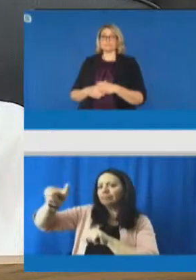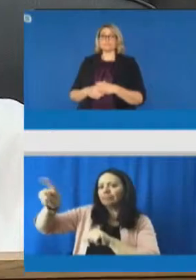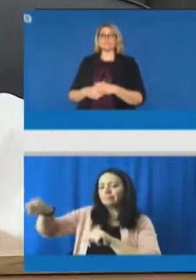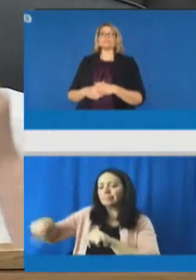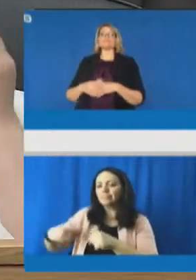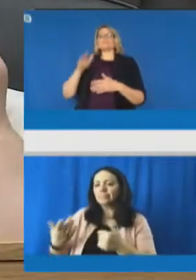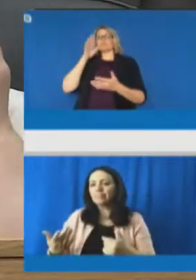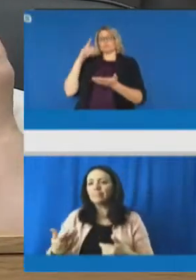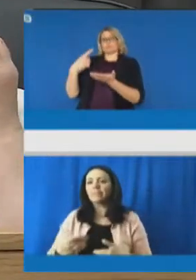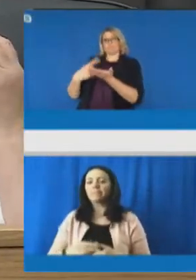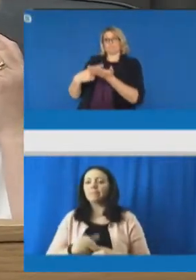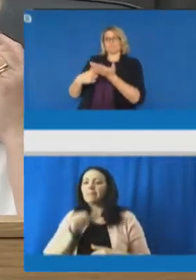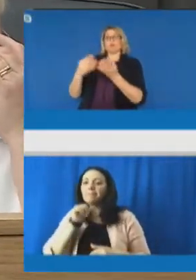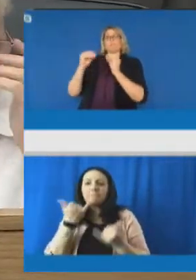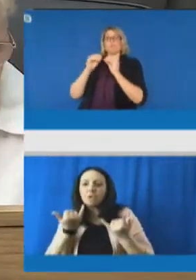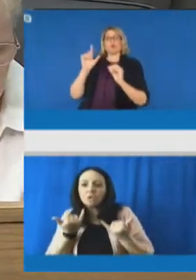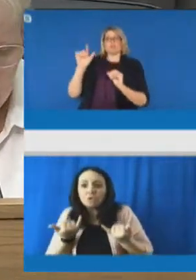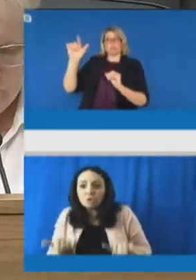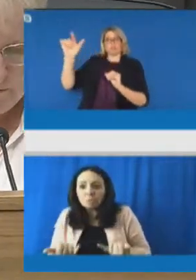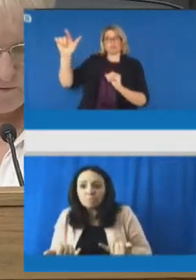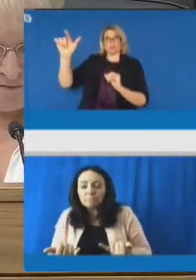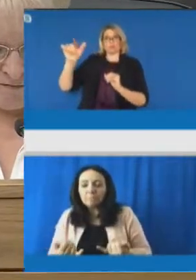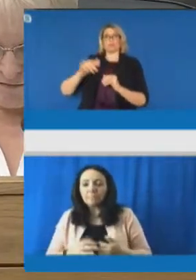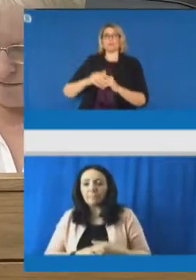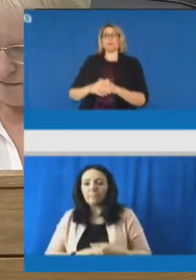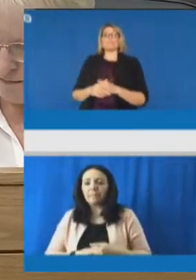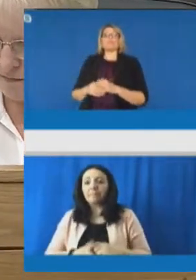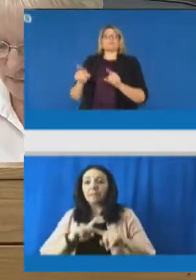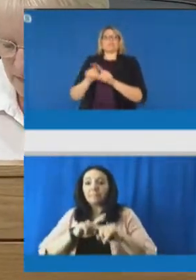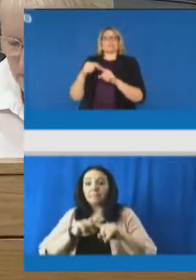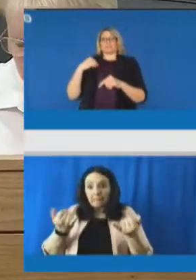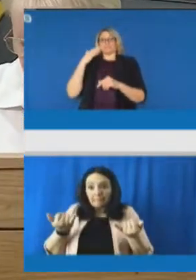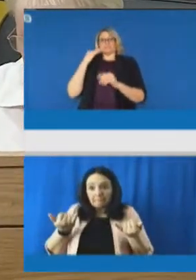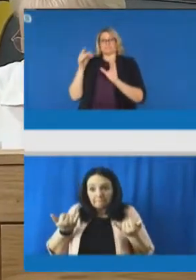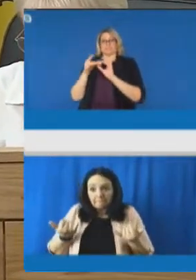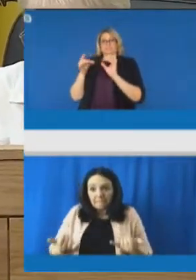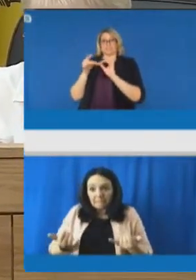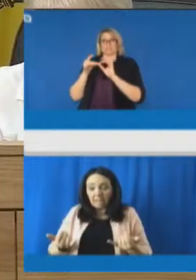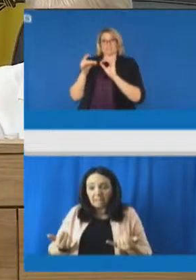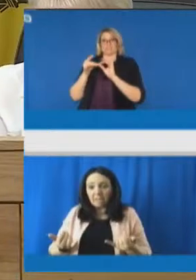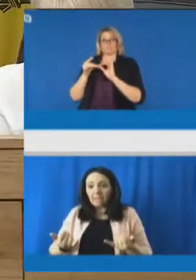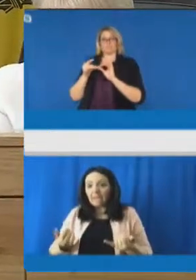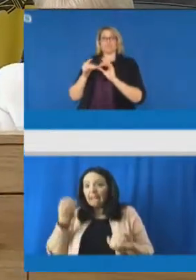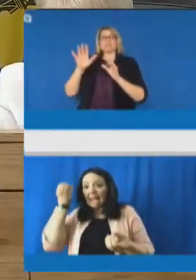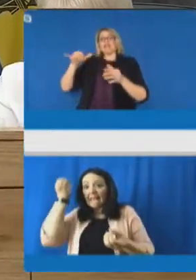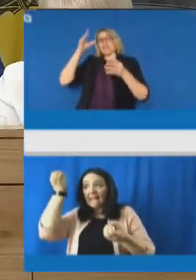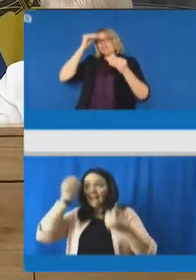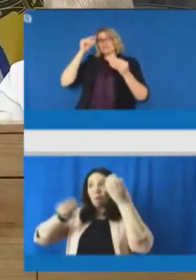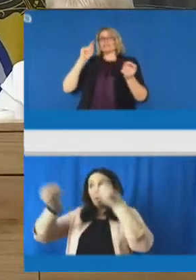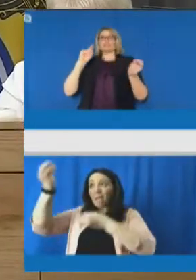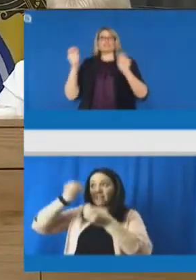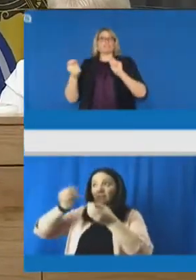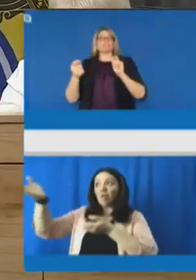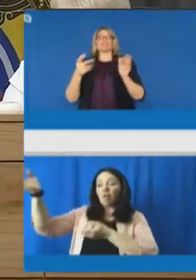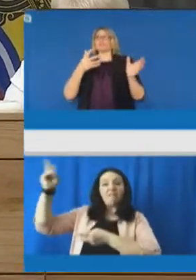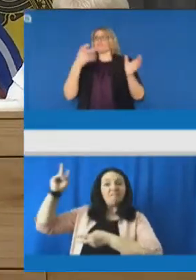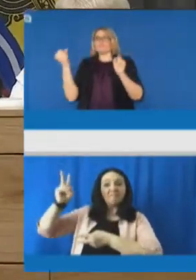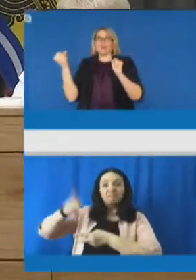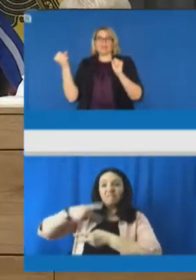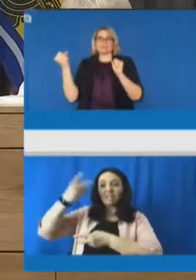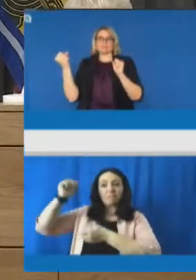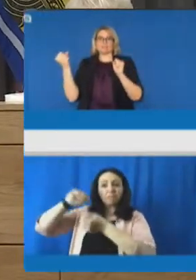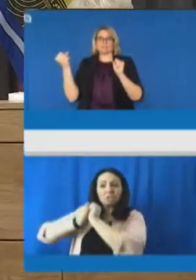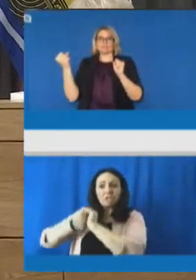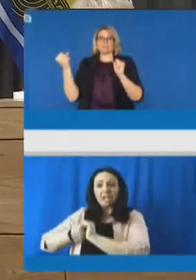I was going to ask a very similar question about people who travel regularly across the border. I guess I will ask,